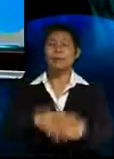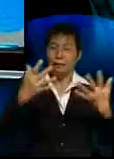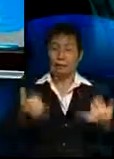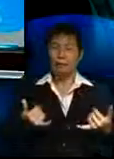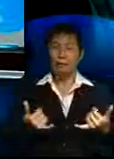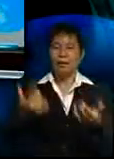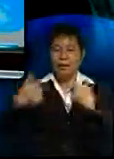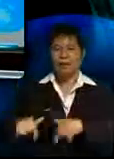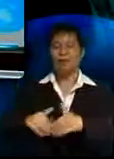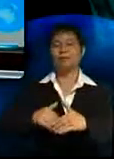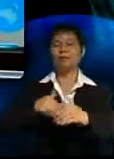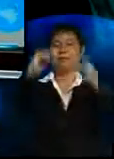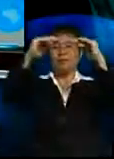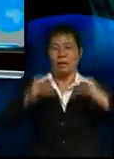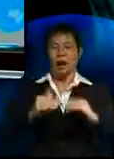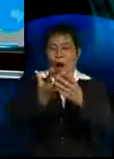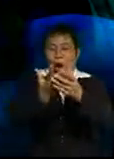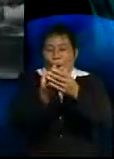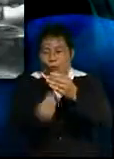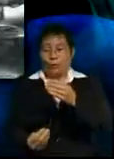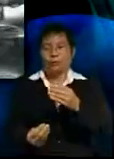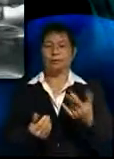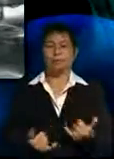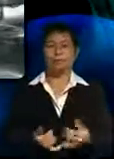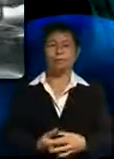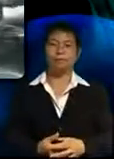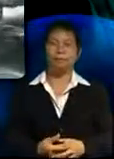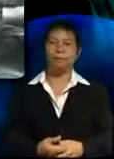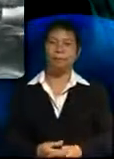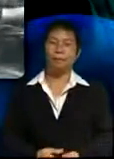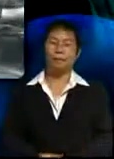Now, let's move on to absorption.